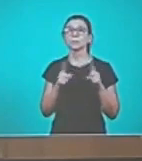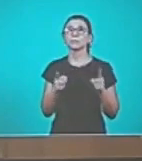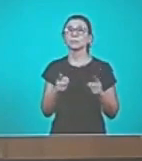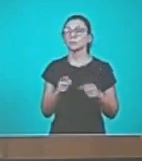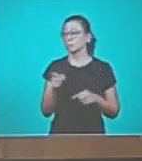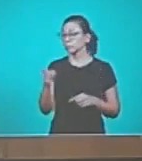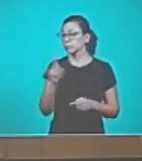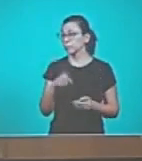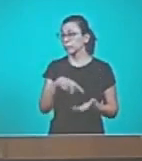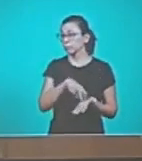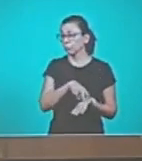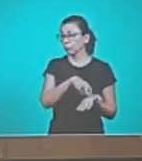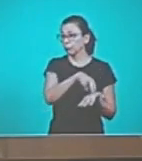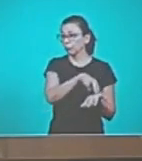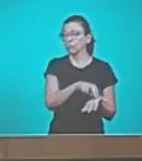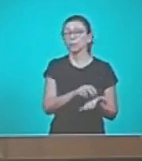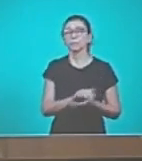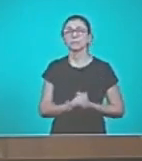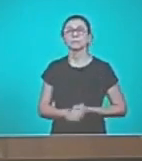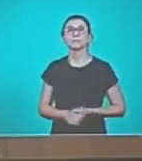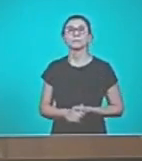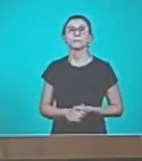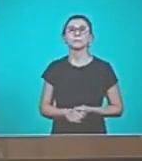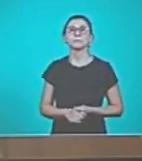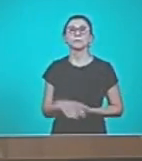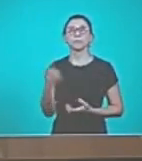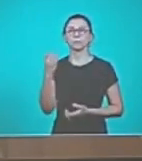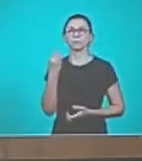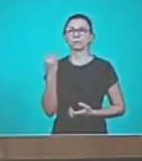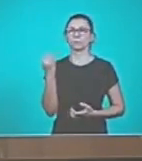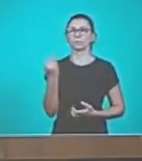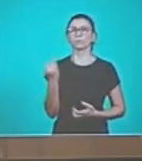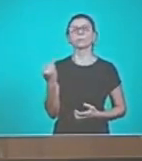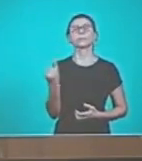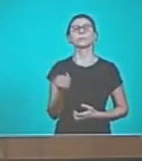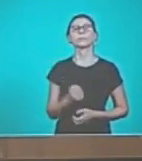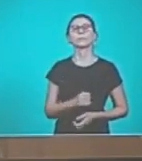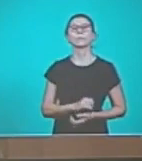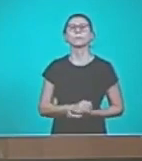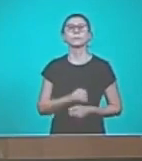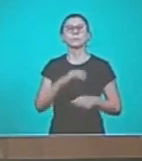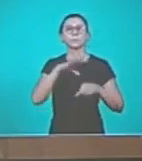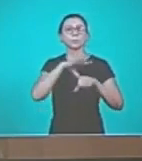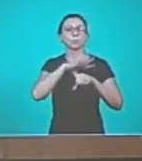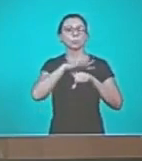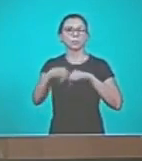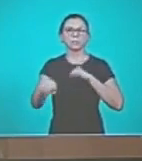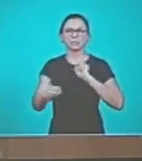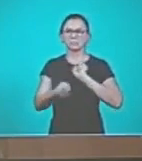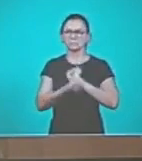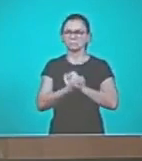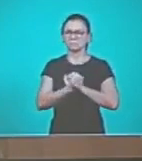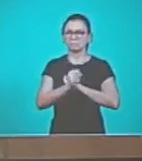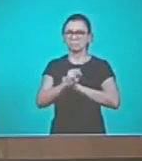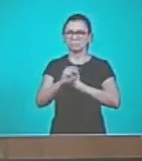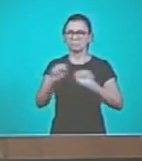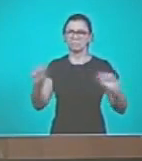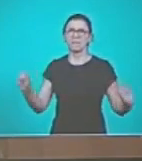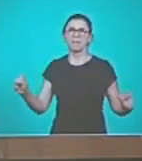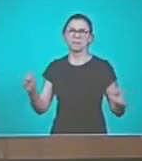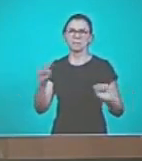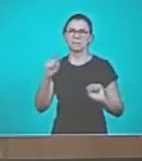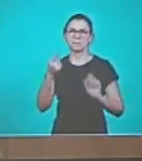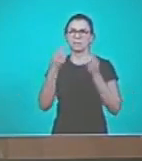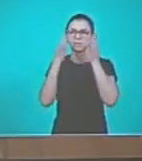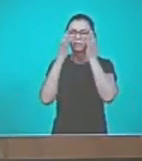So you can be like that, continue lame at the door. But what matters is the ones who have been